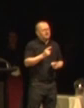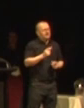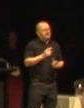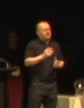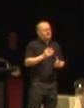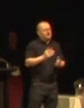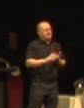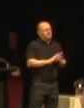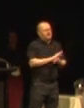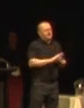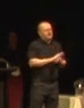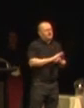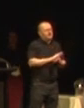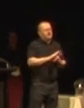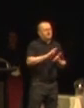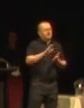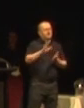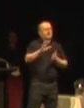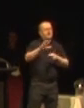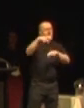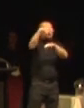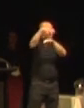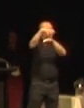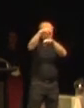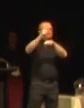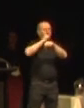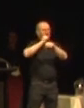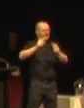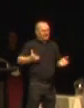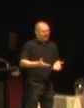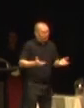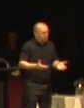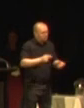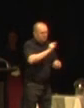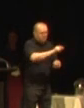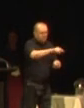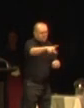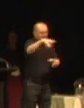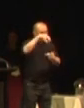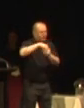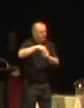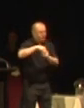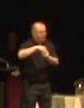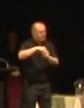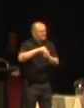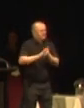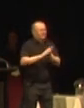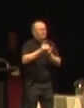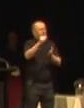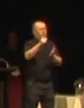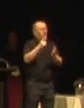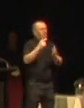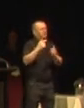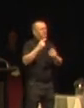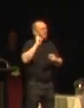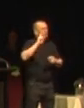allowing institutions with power and big levers to abdicate. From people who have been to Davos and who are working with the big